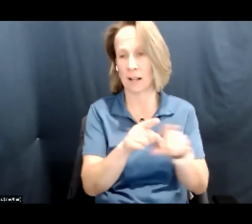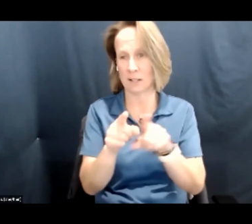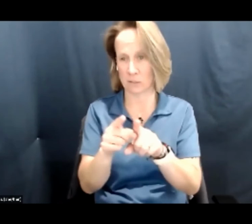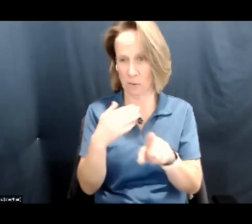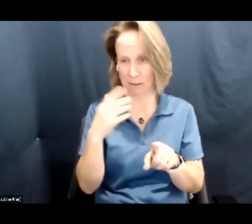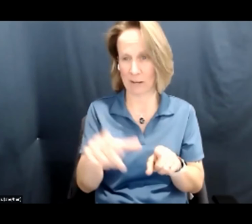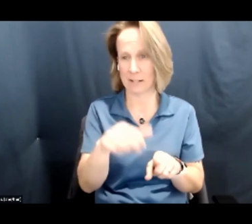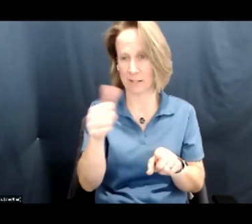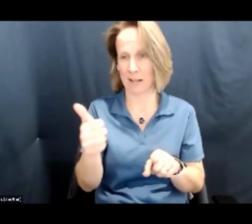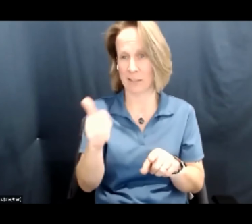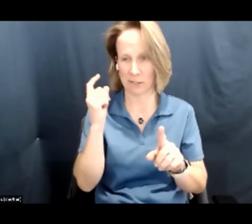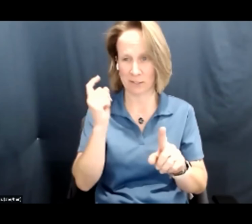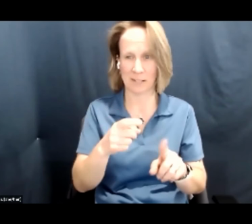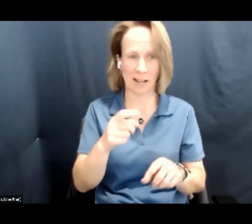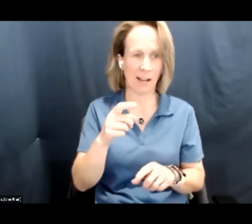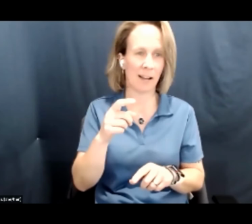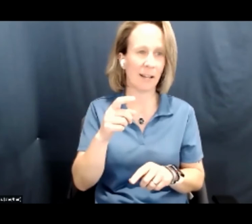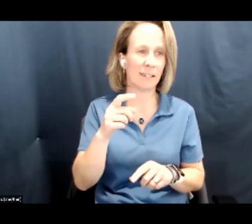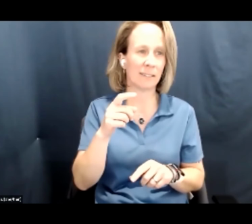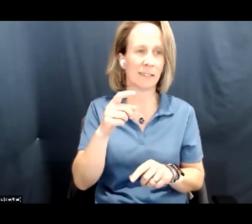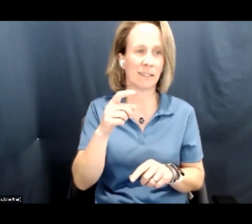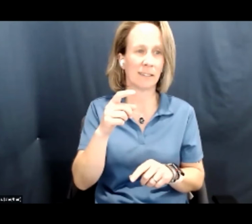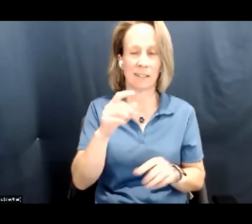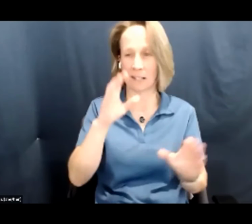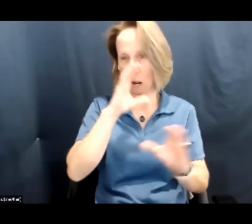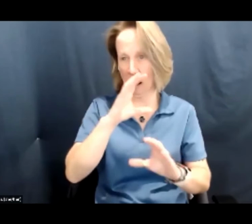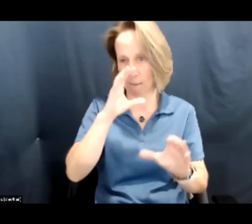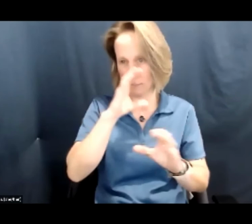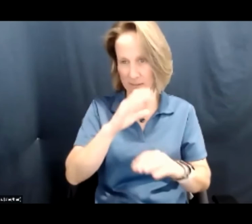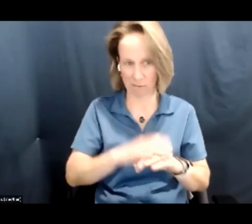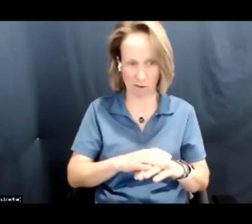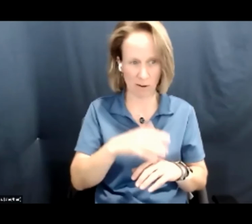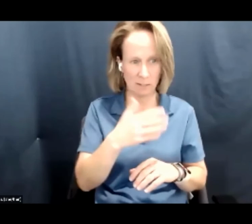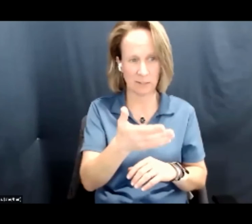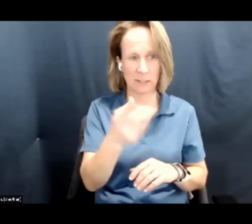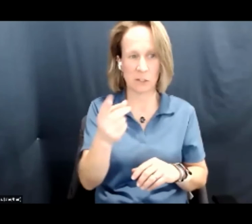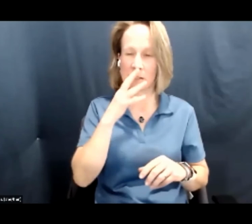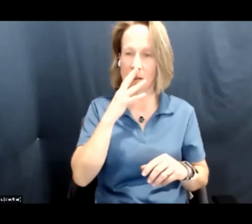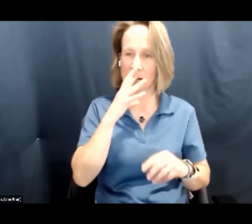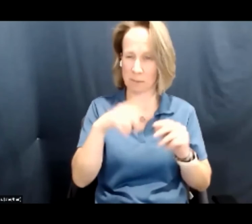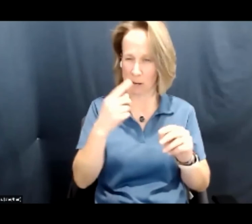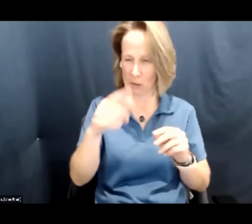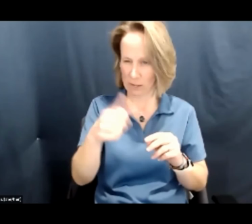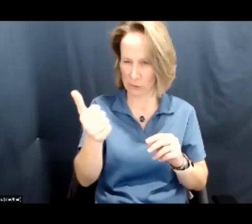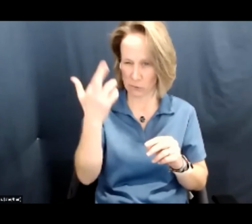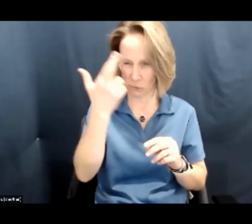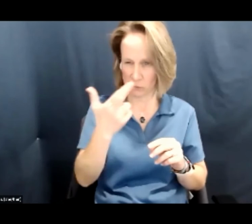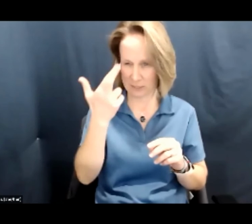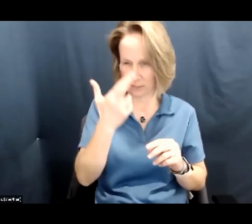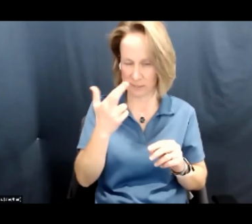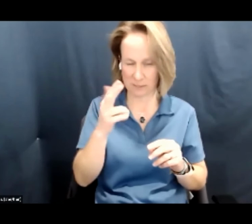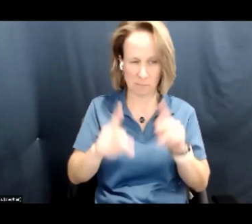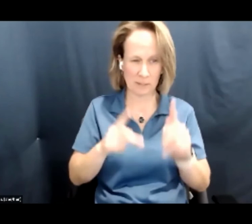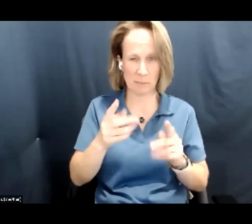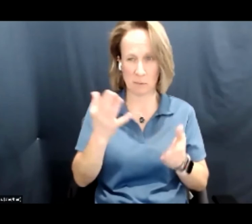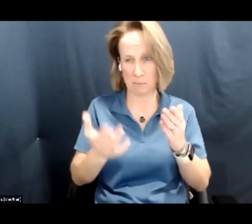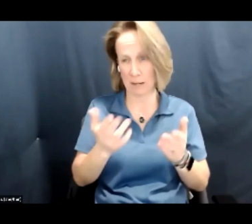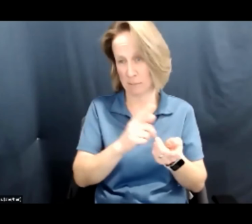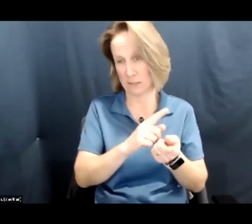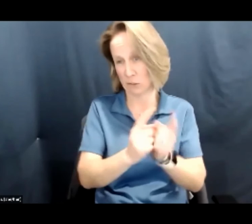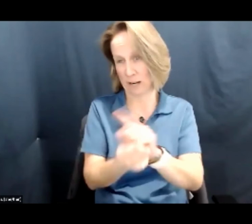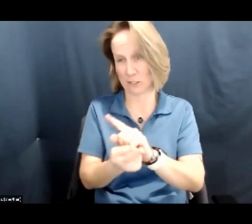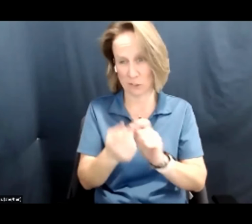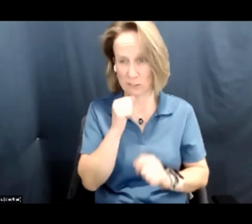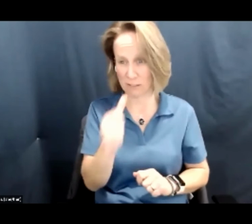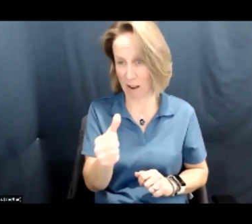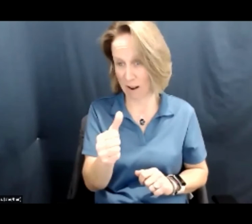I think she talks a lot about some other reasons that people may not transition. So sometimes people can't afford the cost to transition.